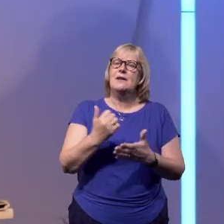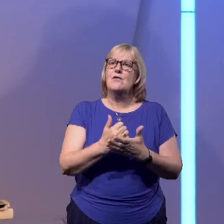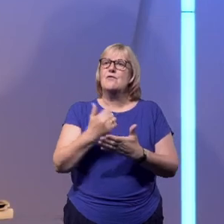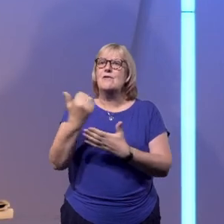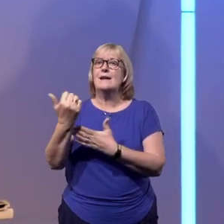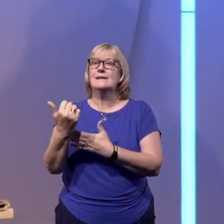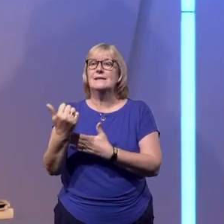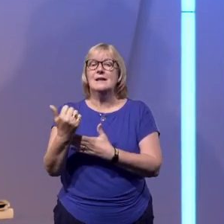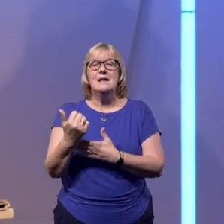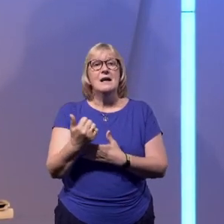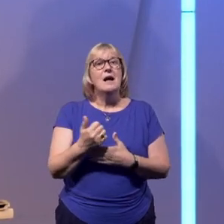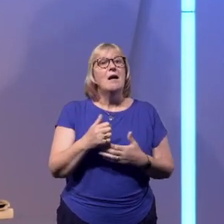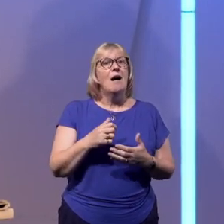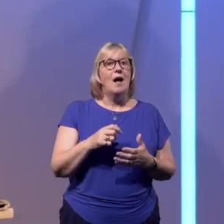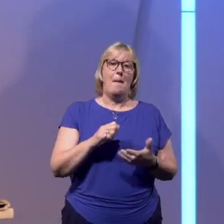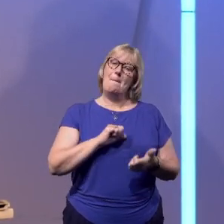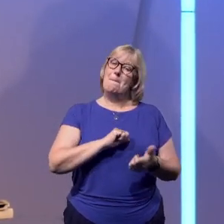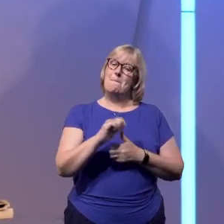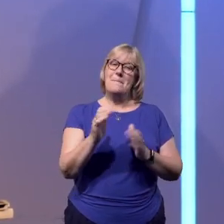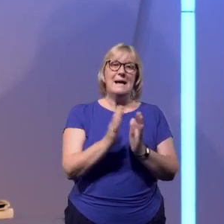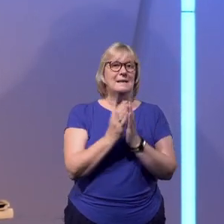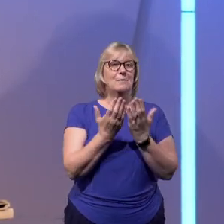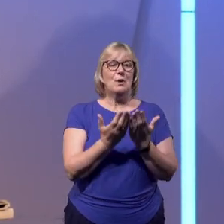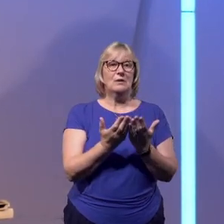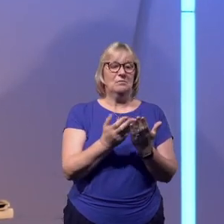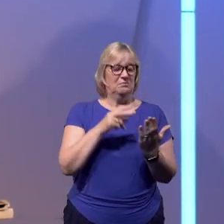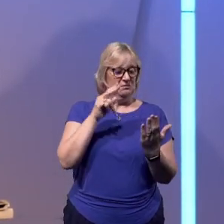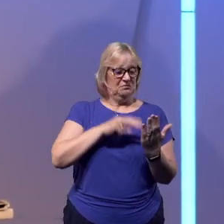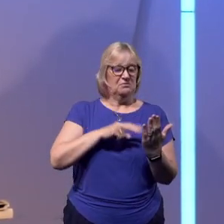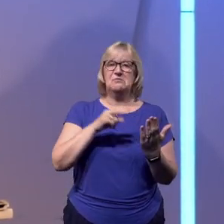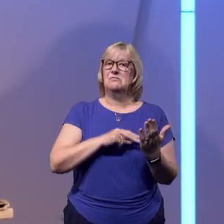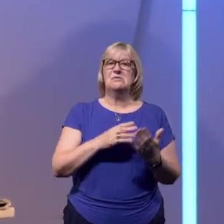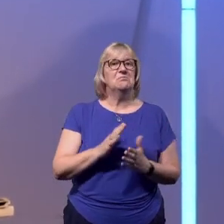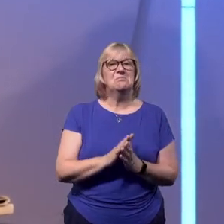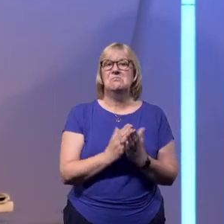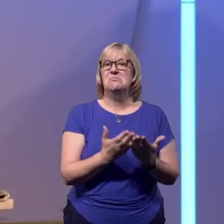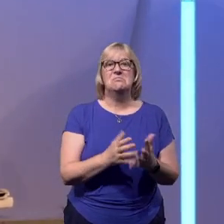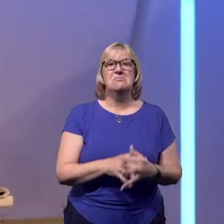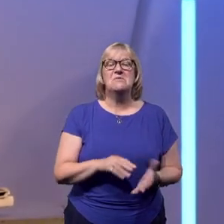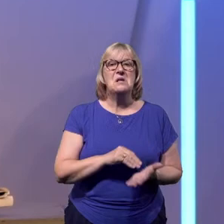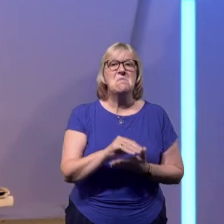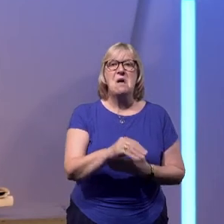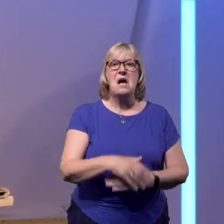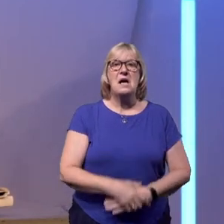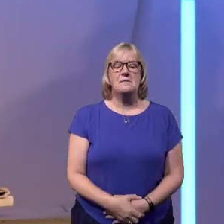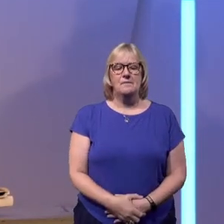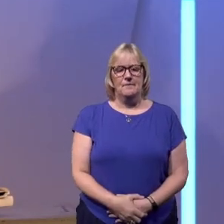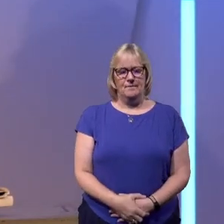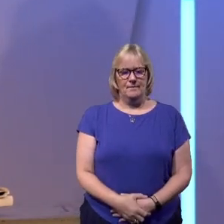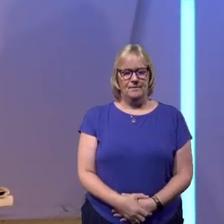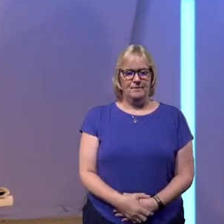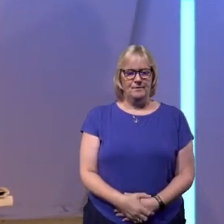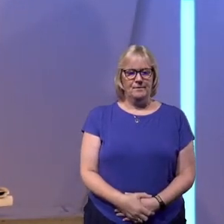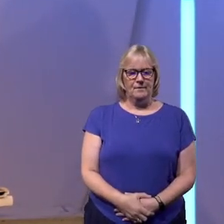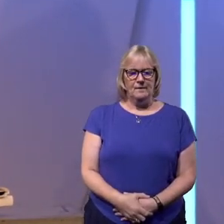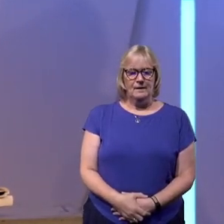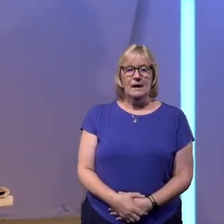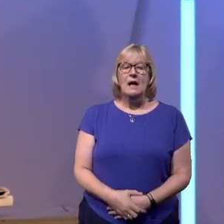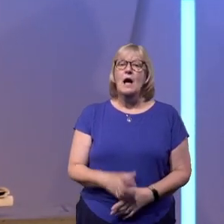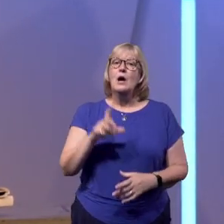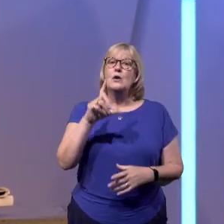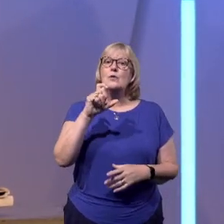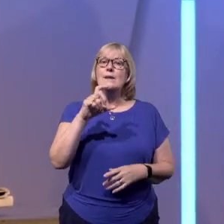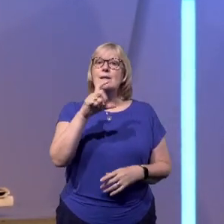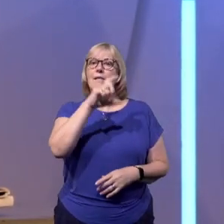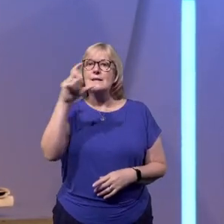one ever bought it. People didn't want to buy it, a book on service. And here's a question, who's the greatest figure of the 20th